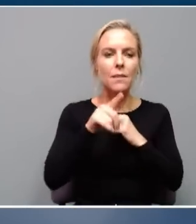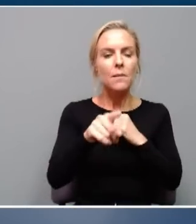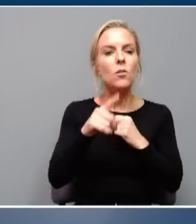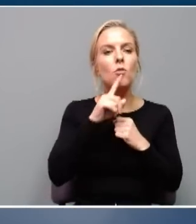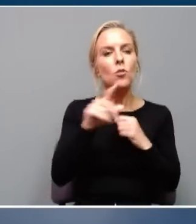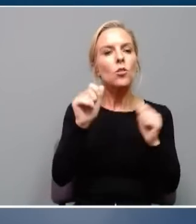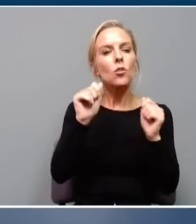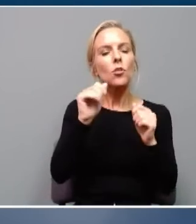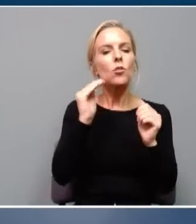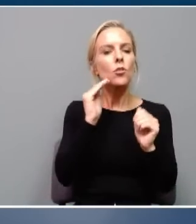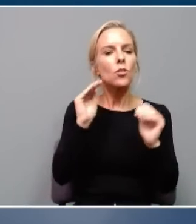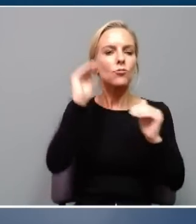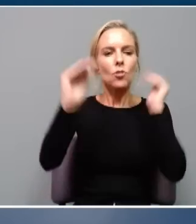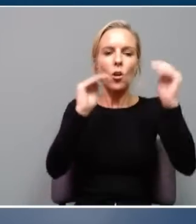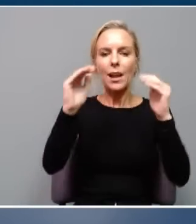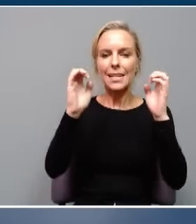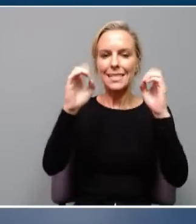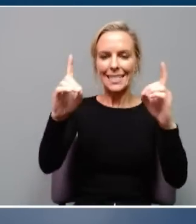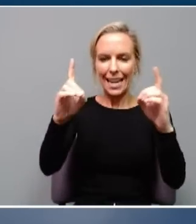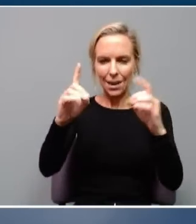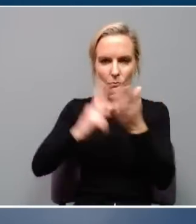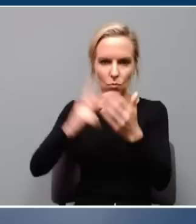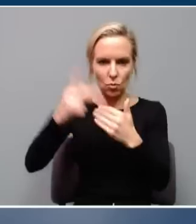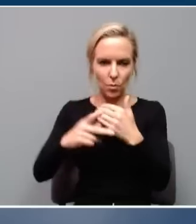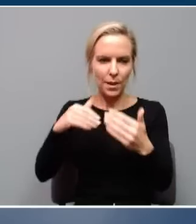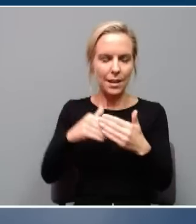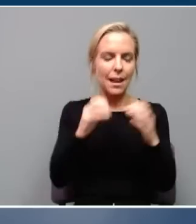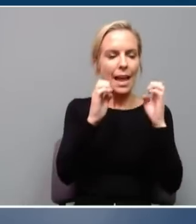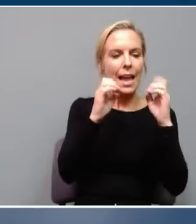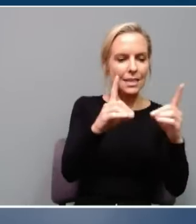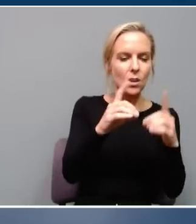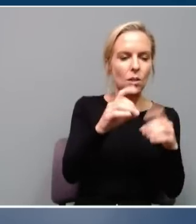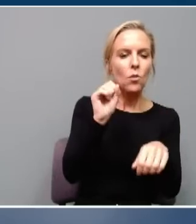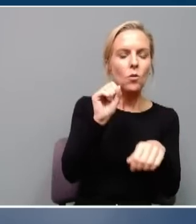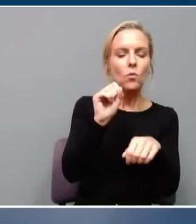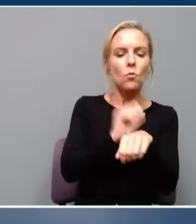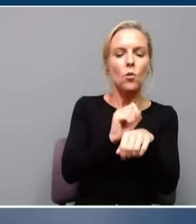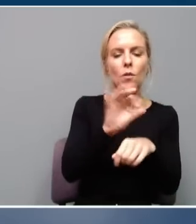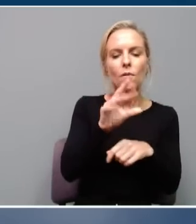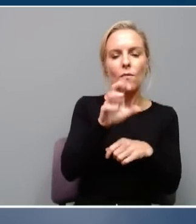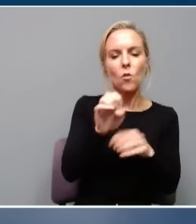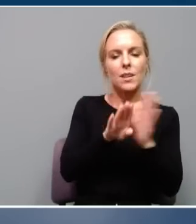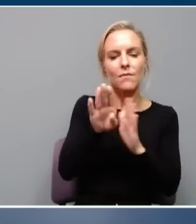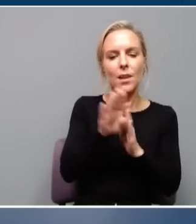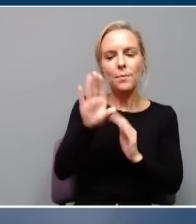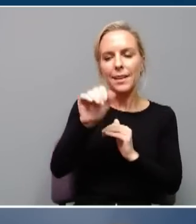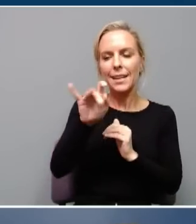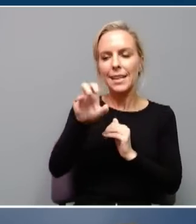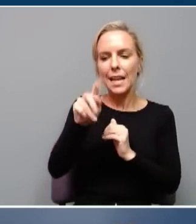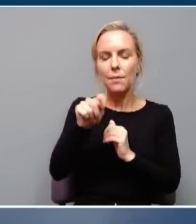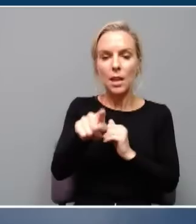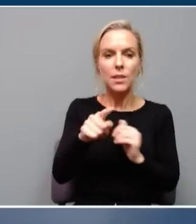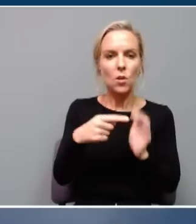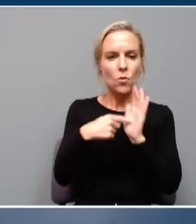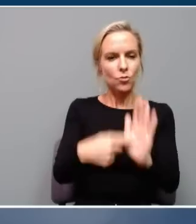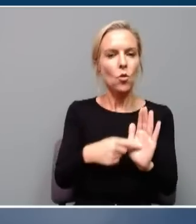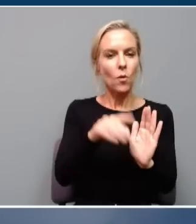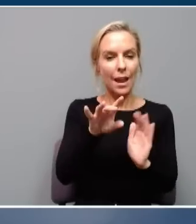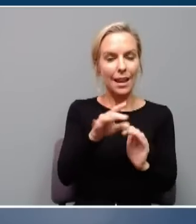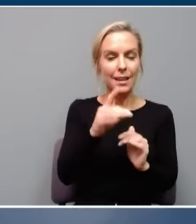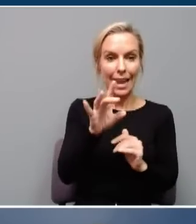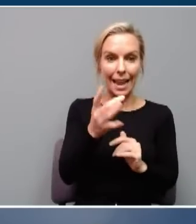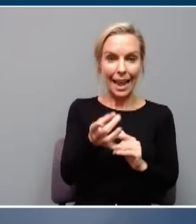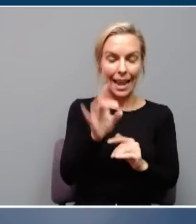education program, in the Education and Workforce Development Cabinet. By featuring the stories of 8 real Kentuckians, these